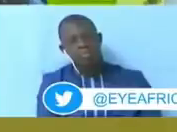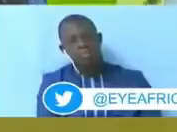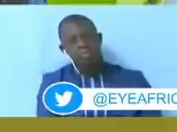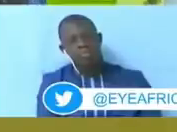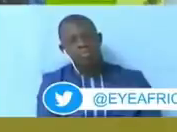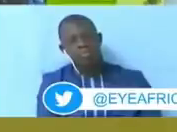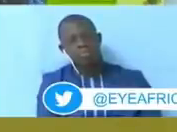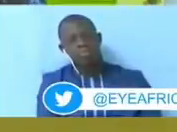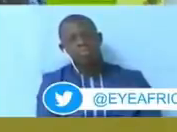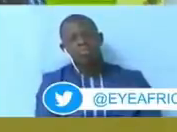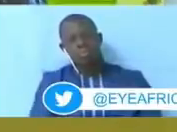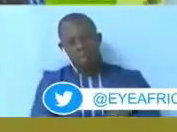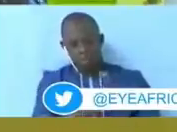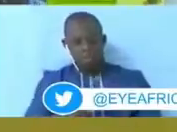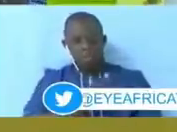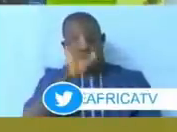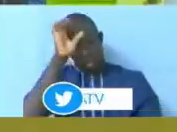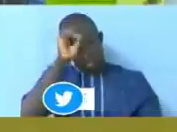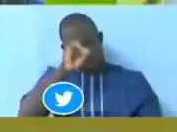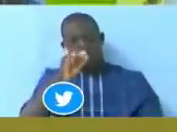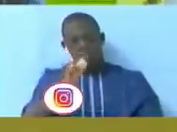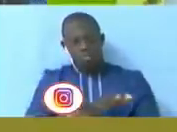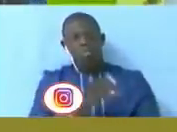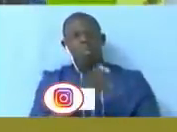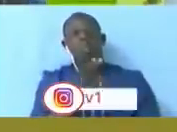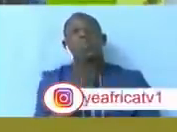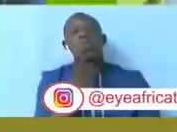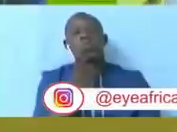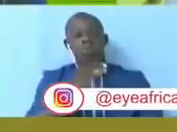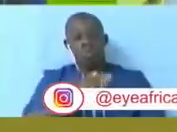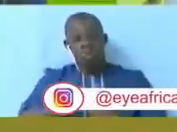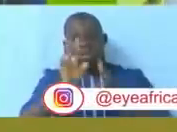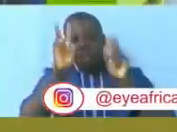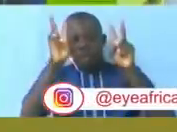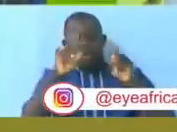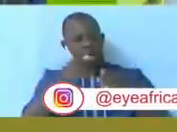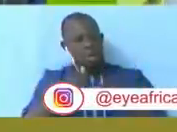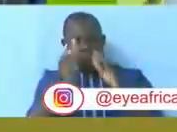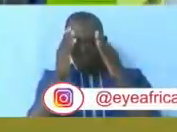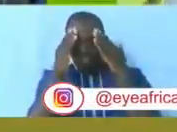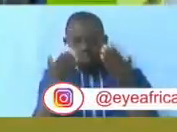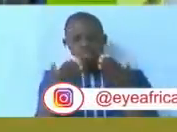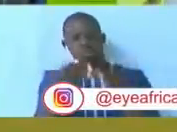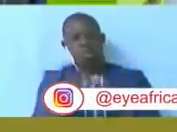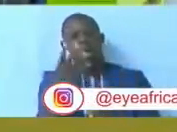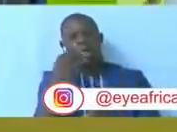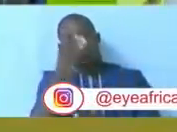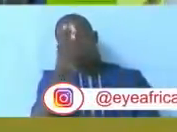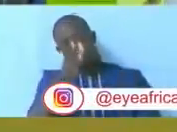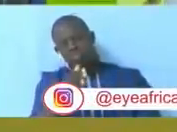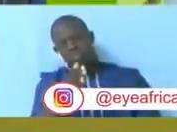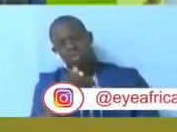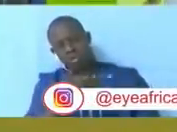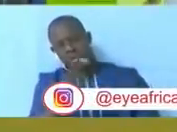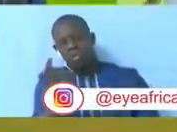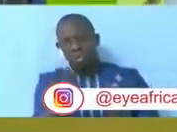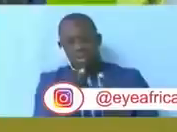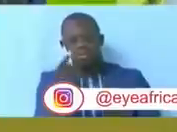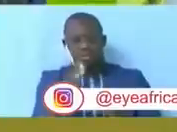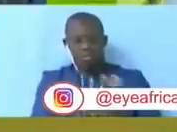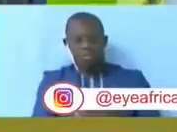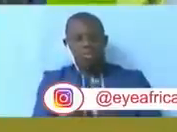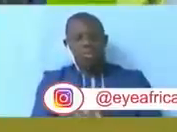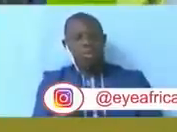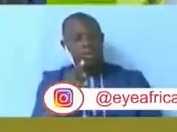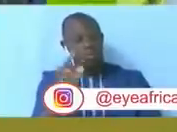he is an uncle to Jamie. I don't know how true it is. Faham neko ko amuyaya Jamela barinete. And that was what